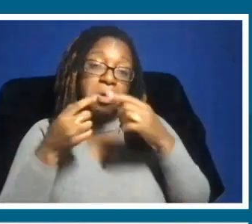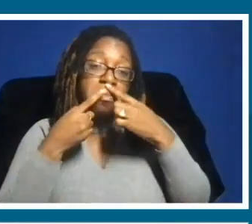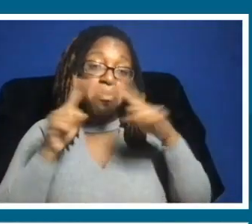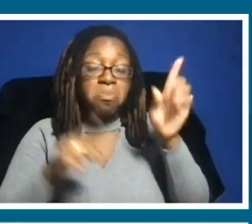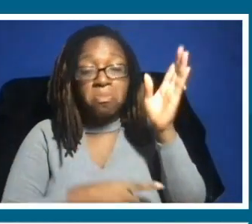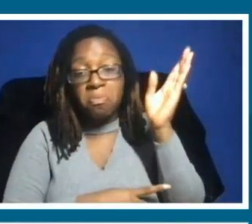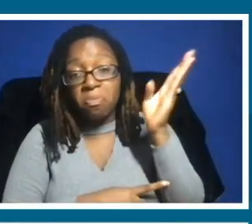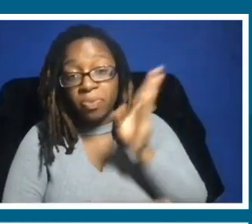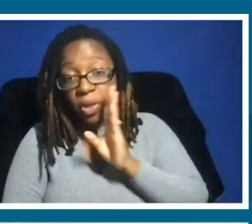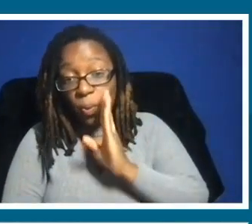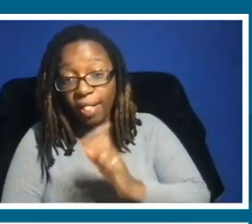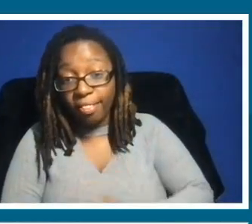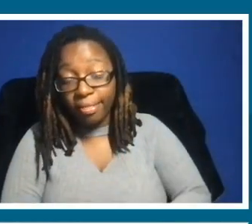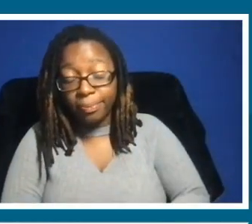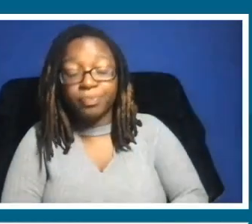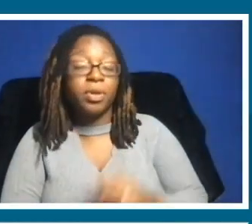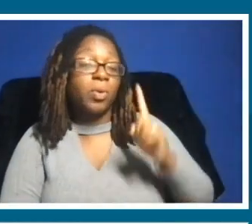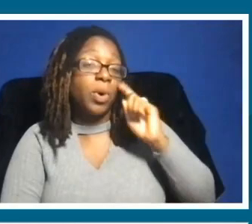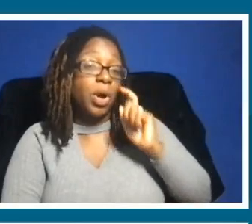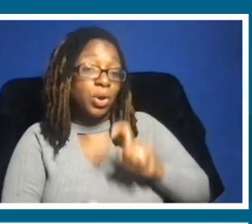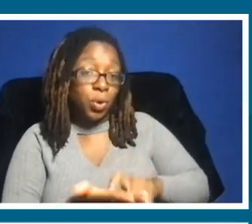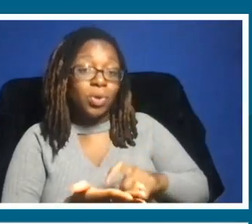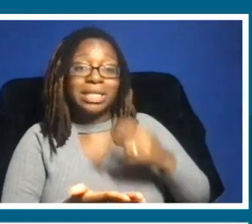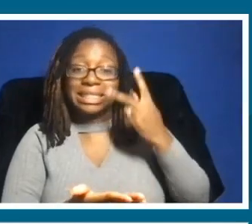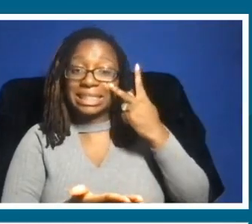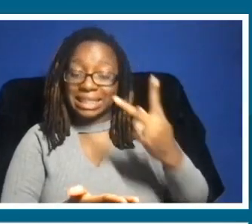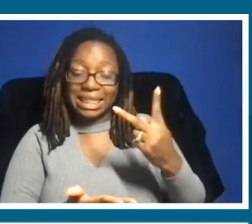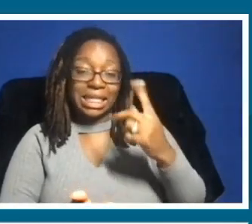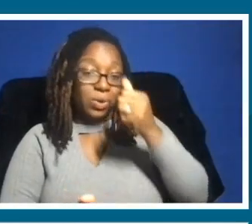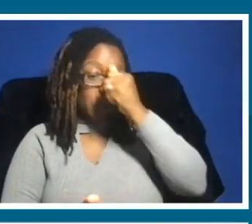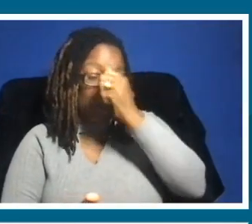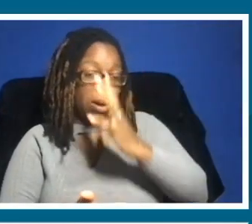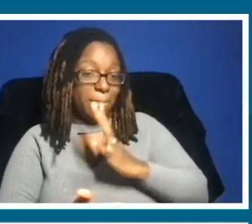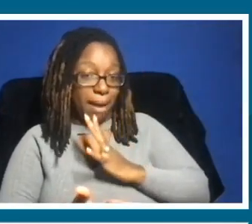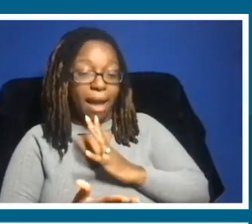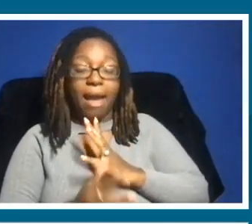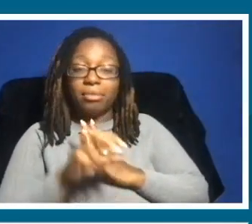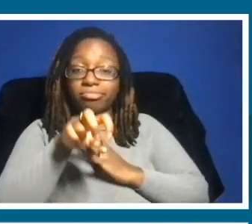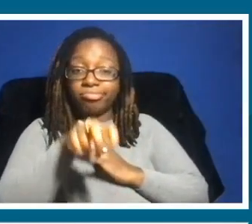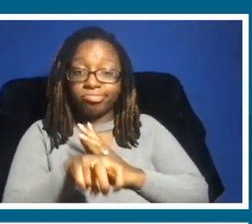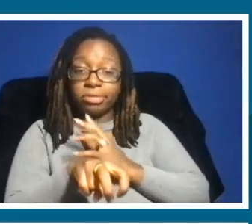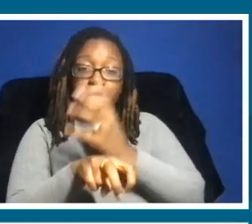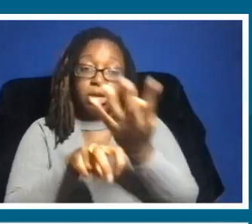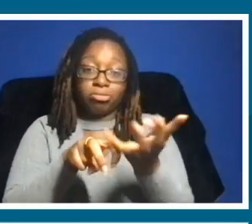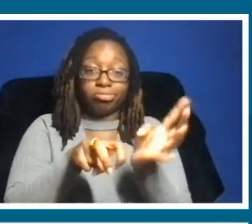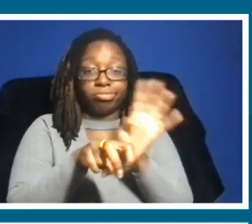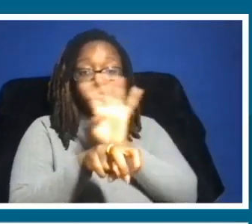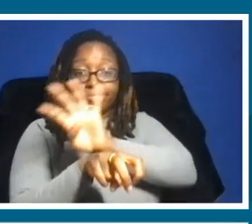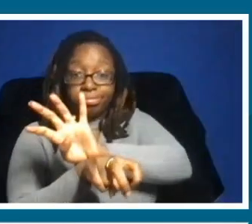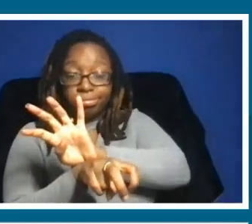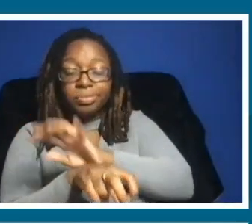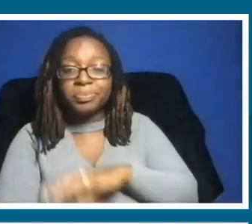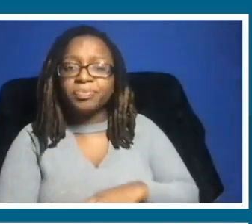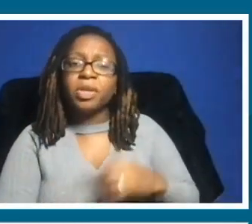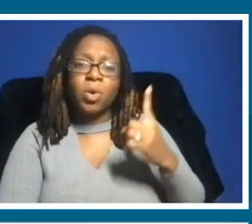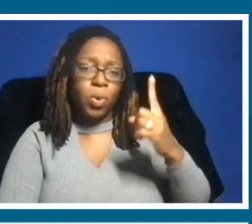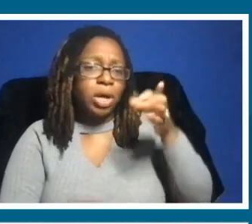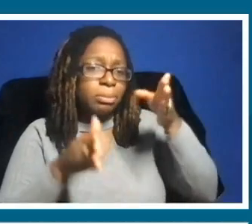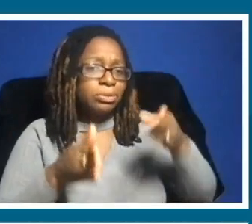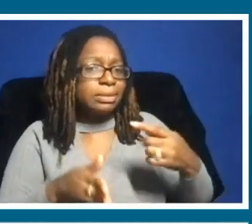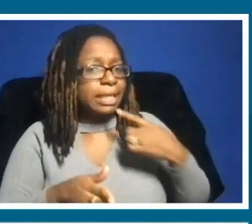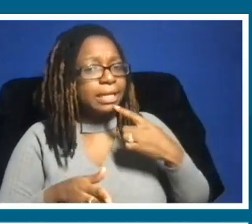the man sitting at a table with a lot of people around him. Lots of suits and mustaches, yes.